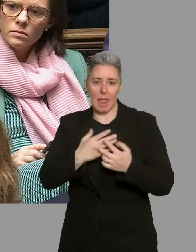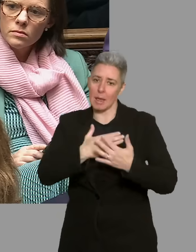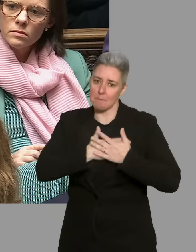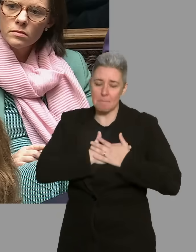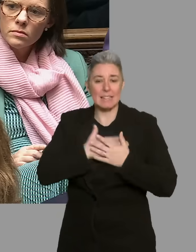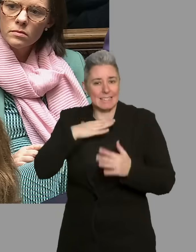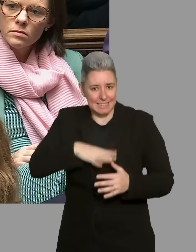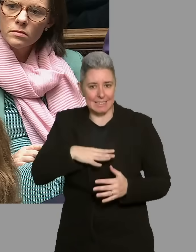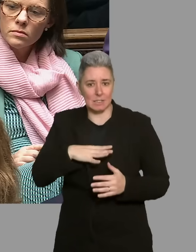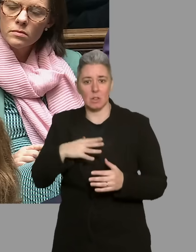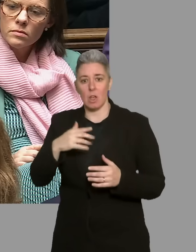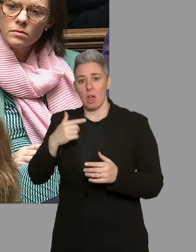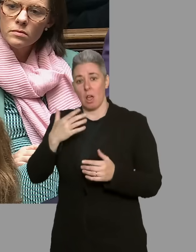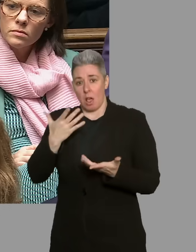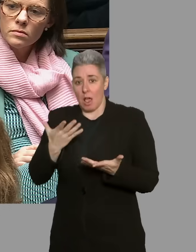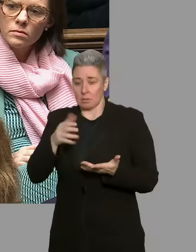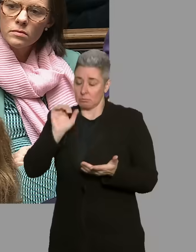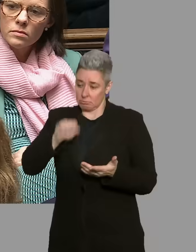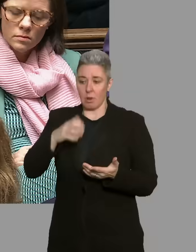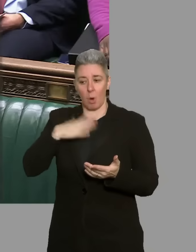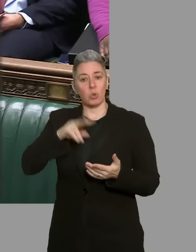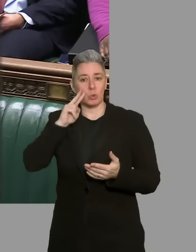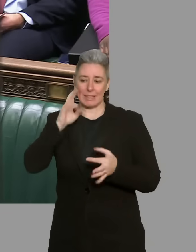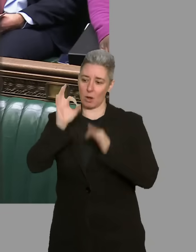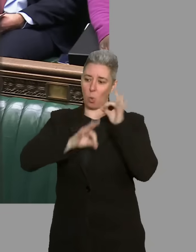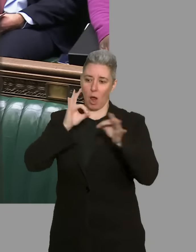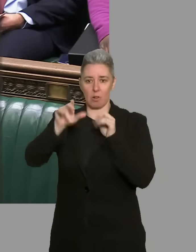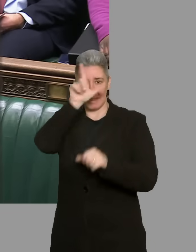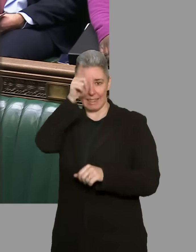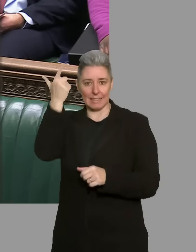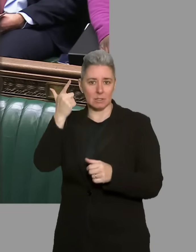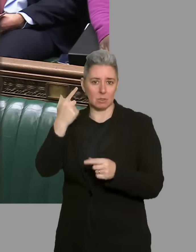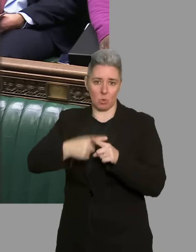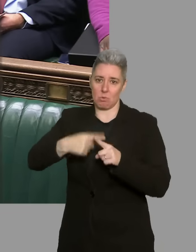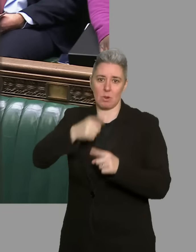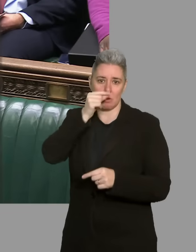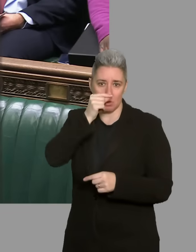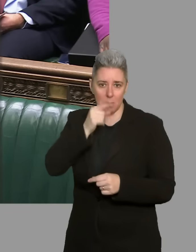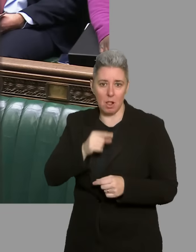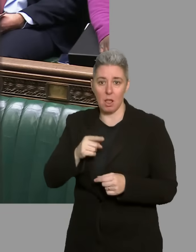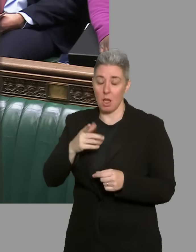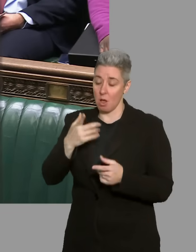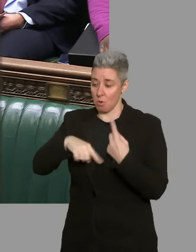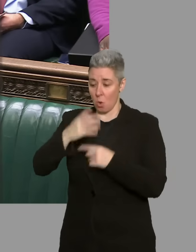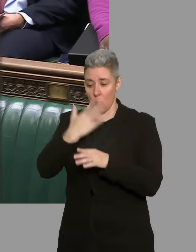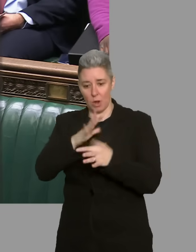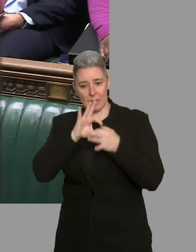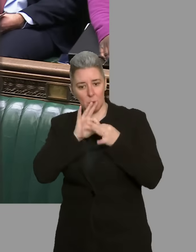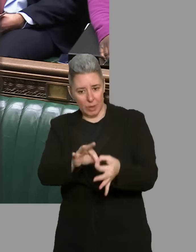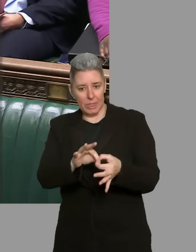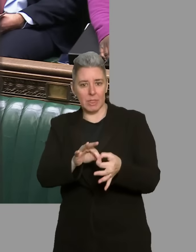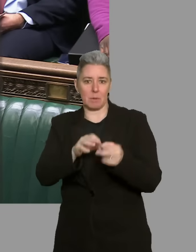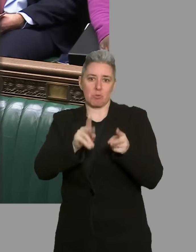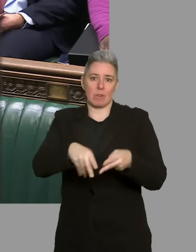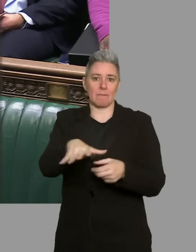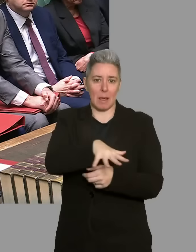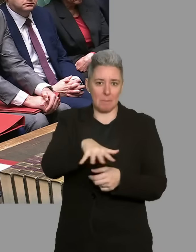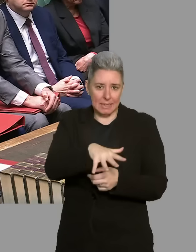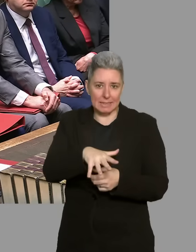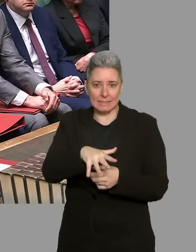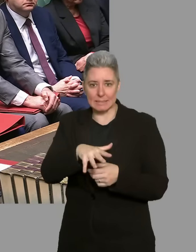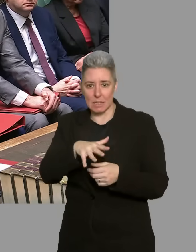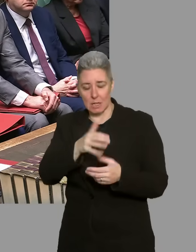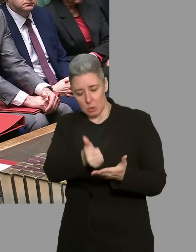trust, as he knows. I have a huge amount of respect for Donna Ockenden. She's an outstanding advocate for